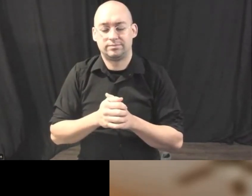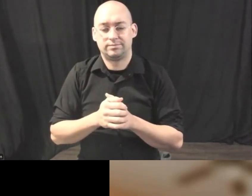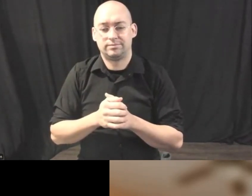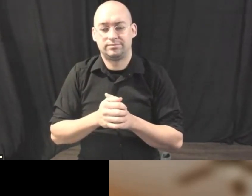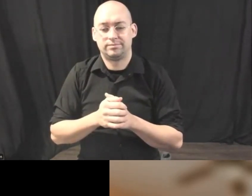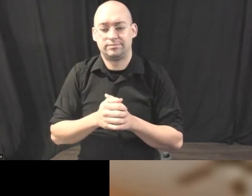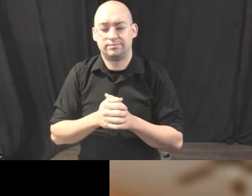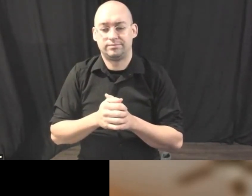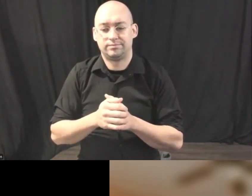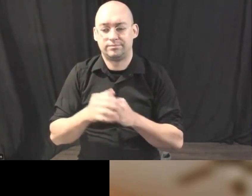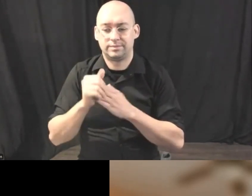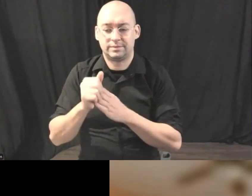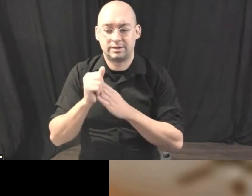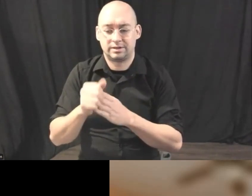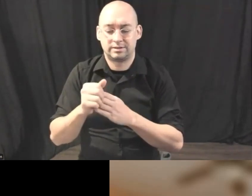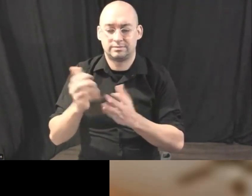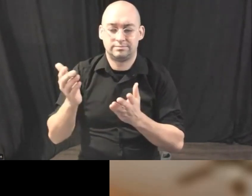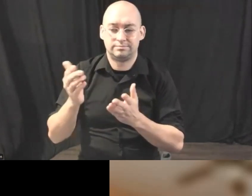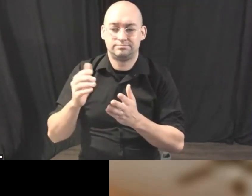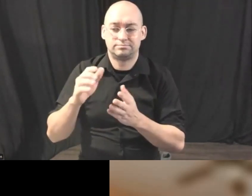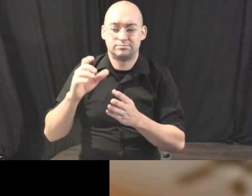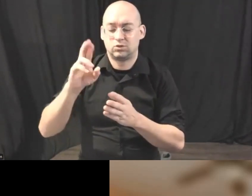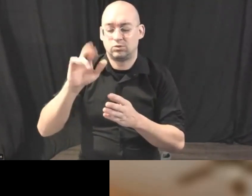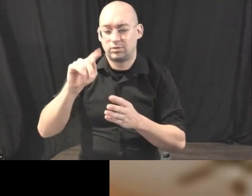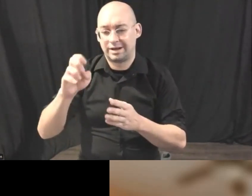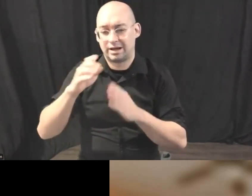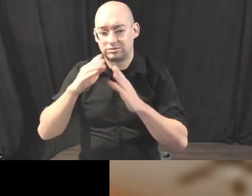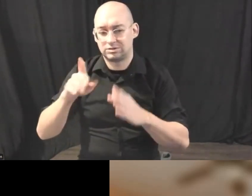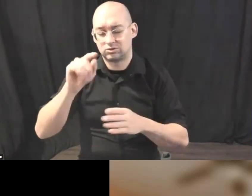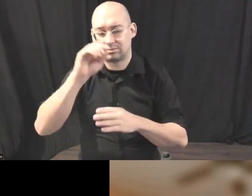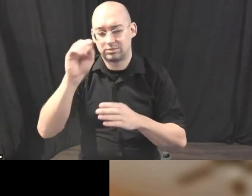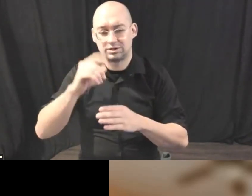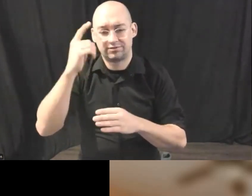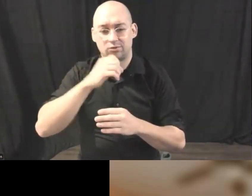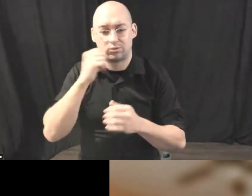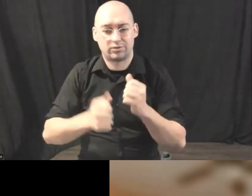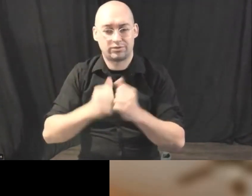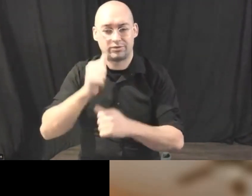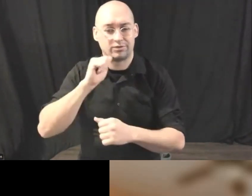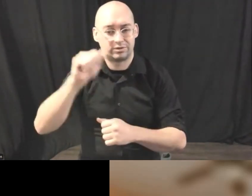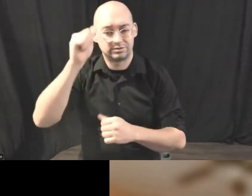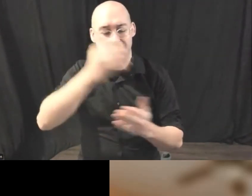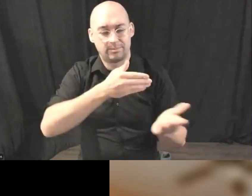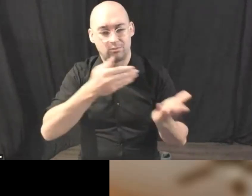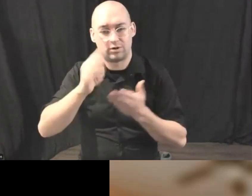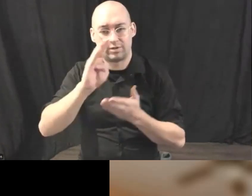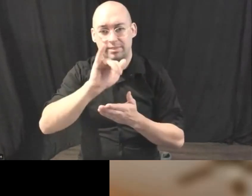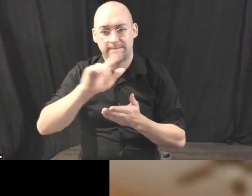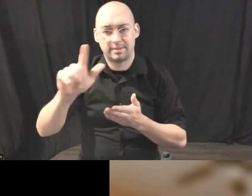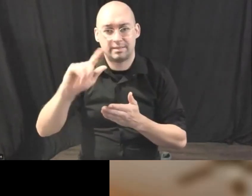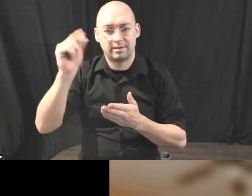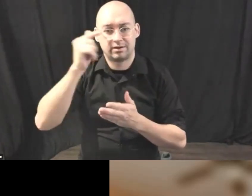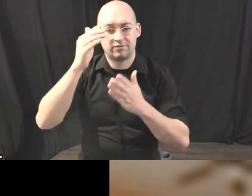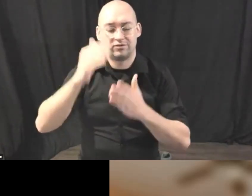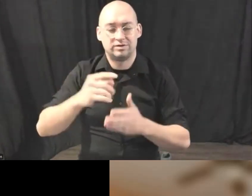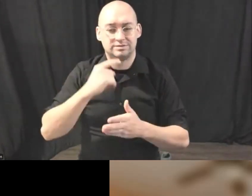tax credits for affordable housing from 15 to 20% for older adults. They brought us the bill 2 years ago. The governor said, not me, that's the Tax